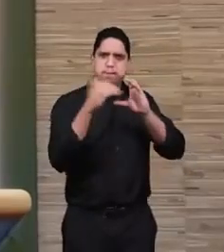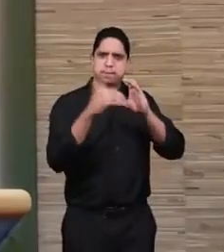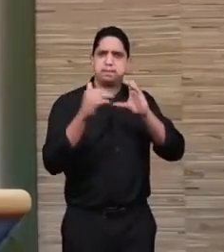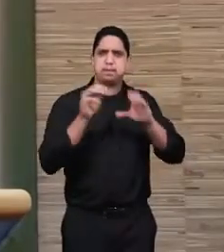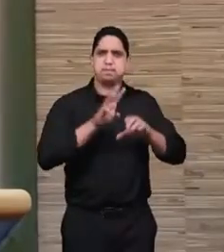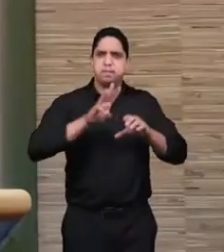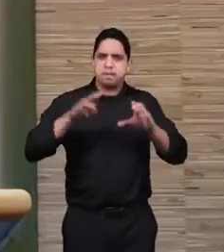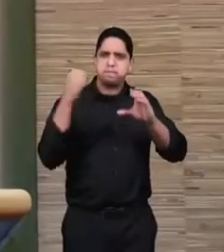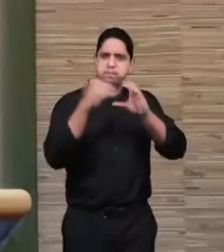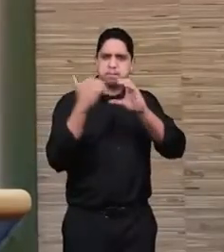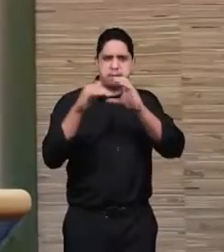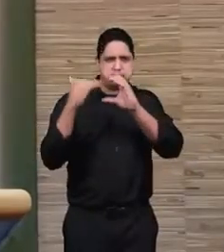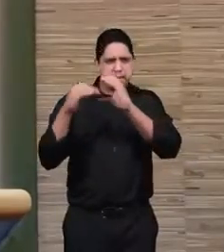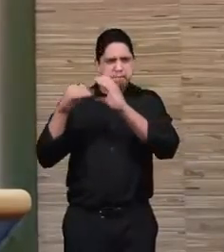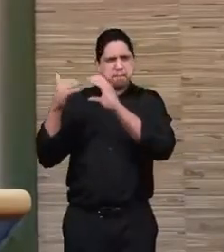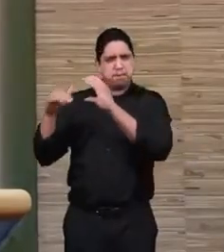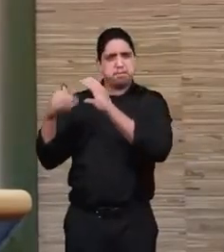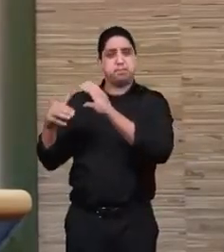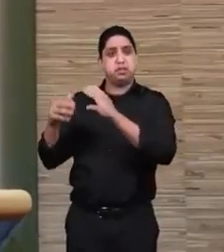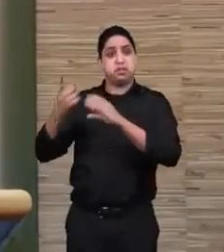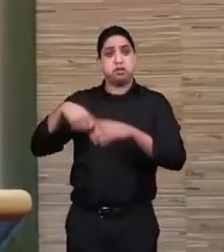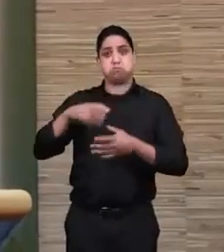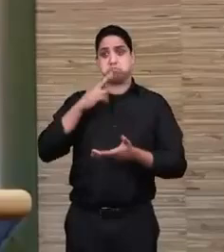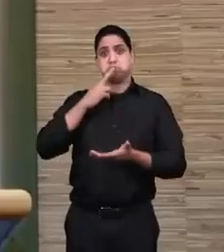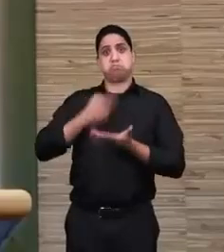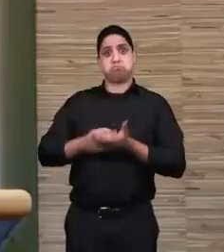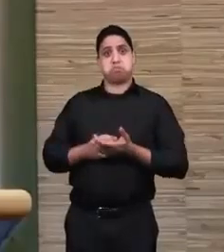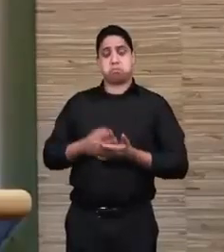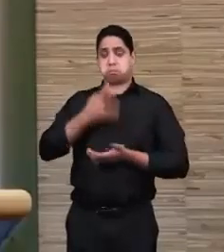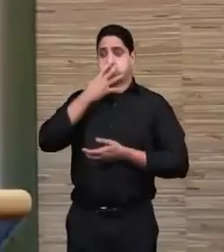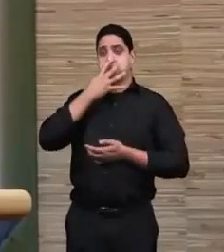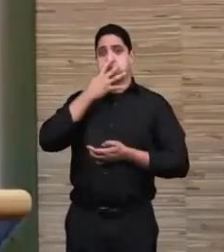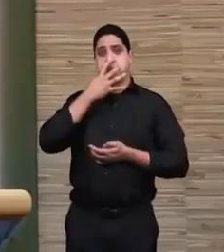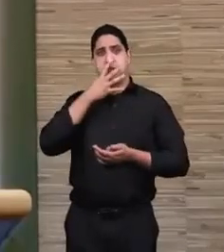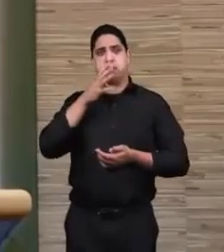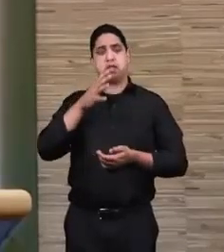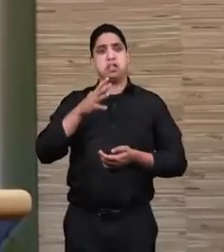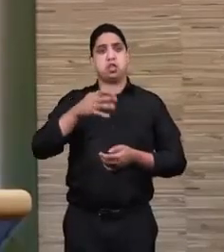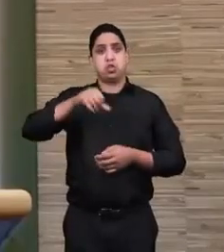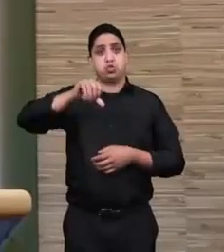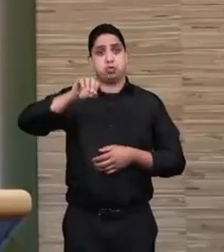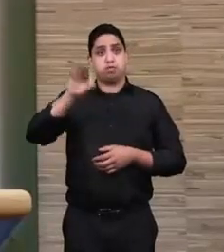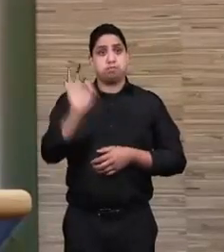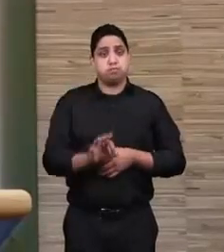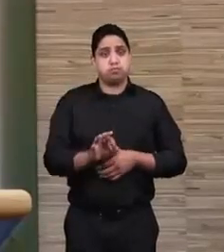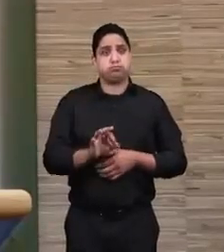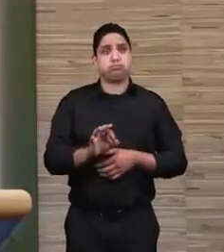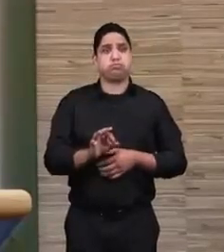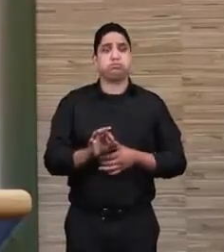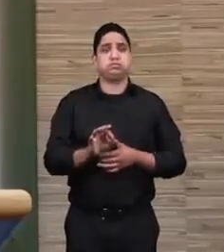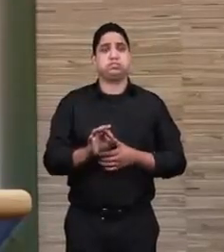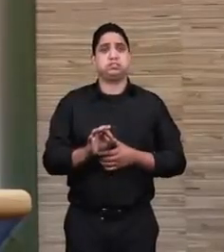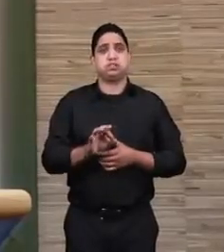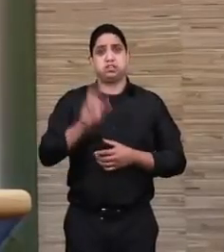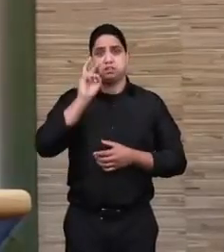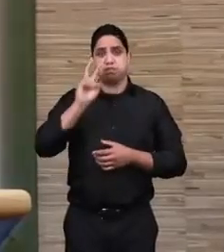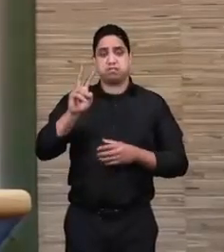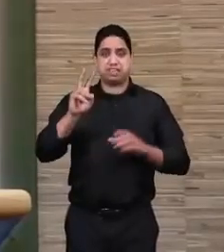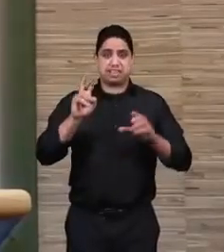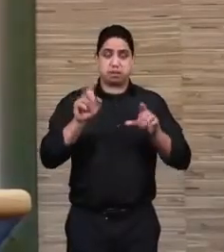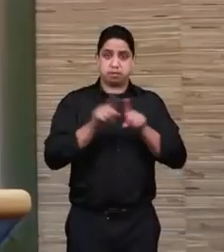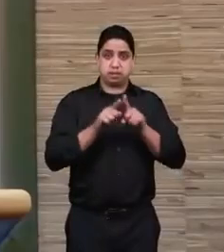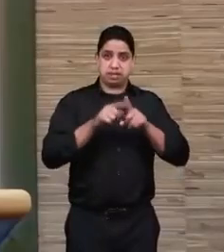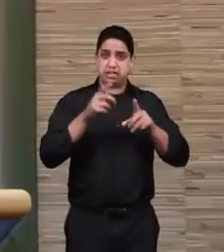are having a result of 90%. When we send the link,